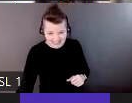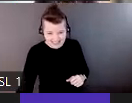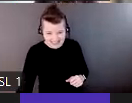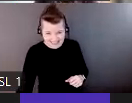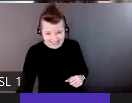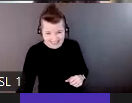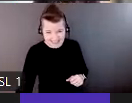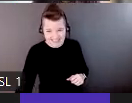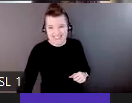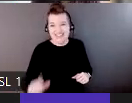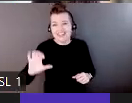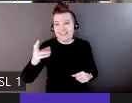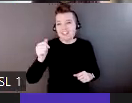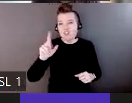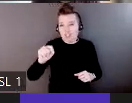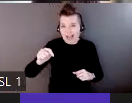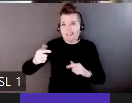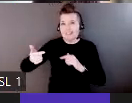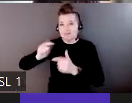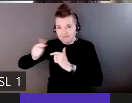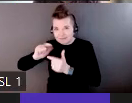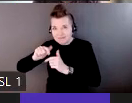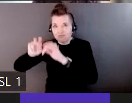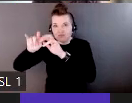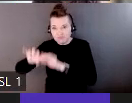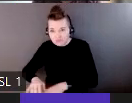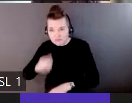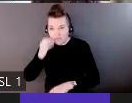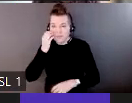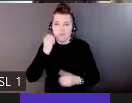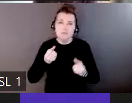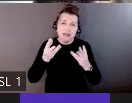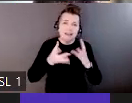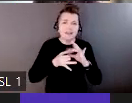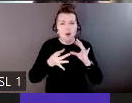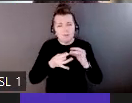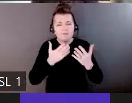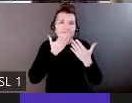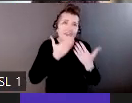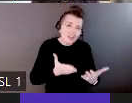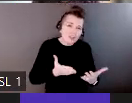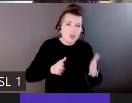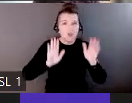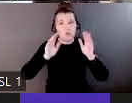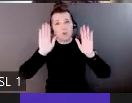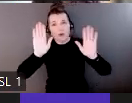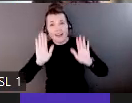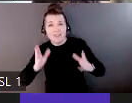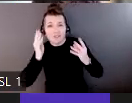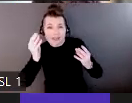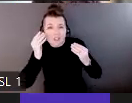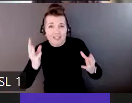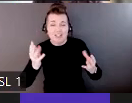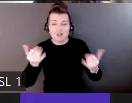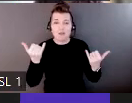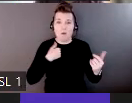box right now. Many thank you, great information, comments coming through. So I'll get right into it. And